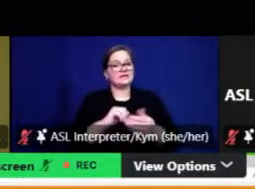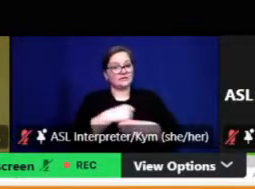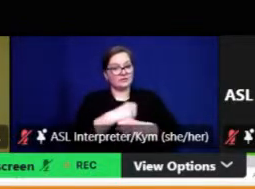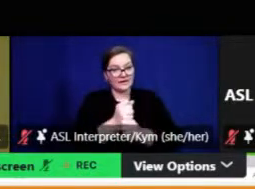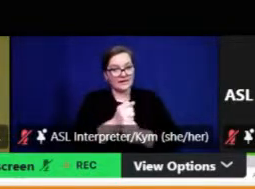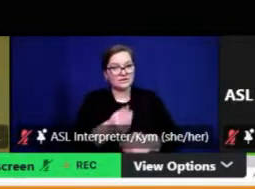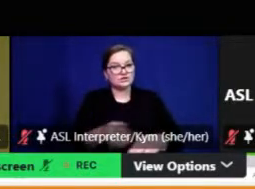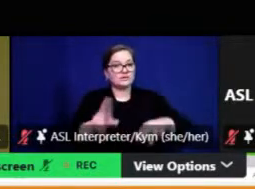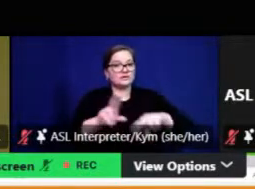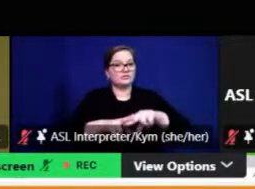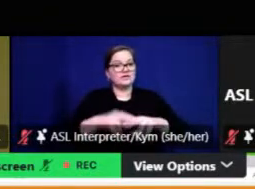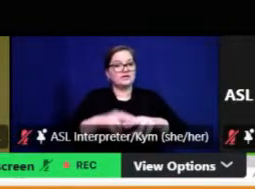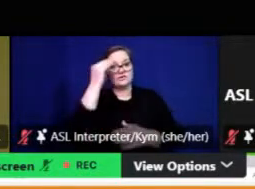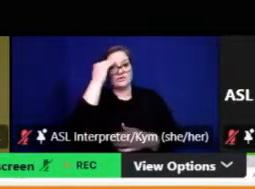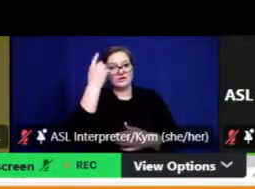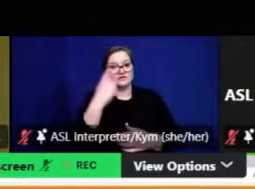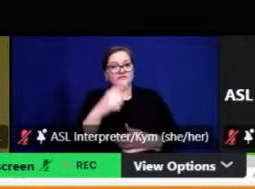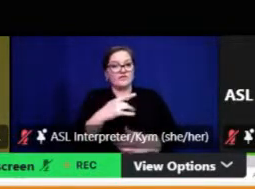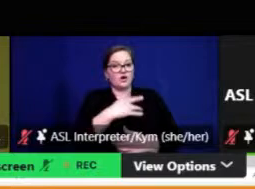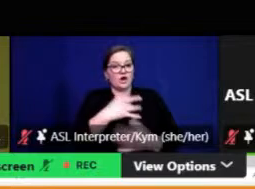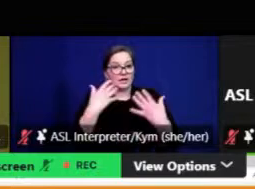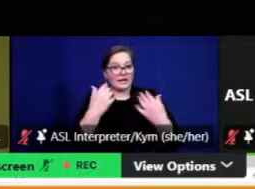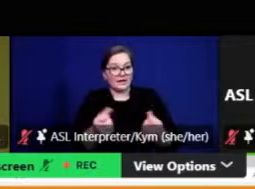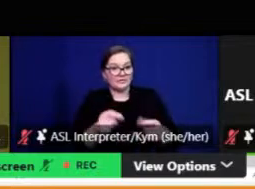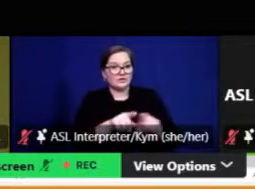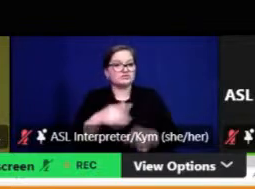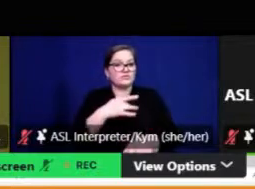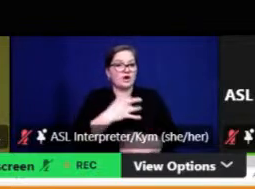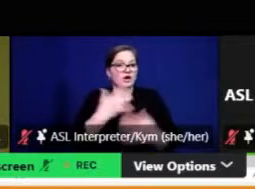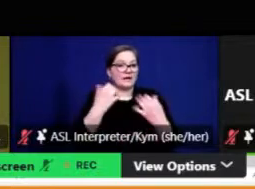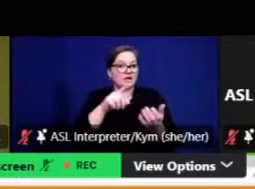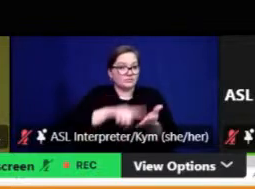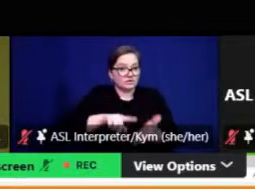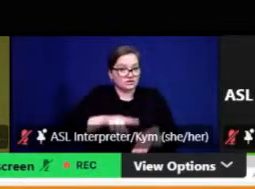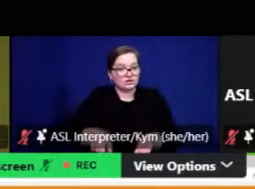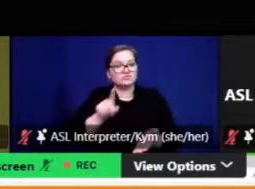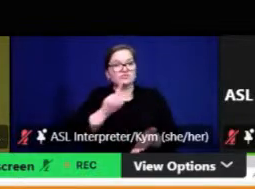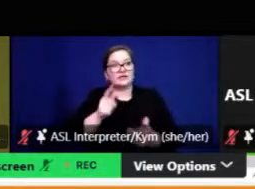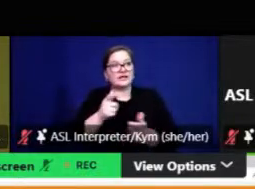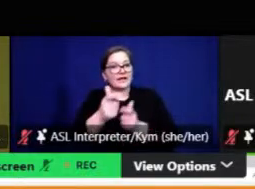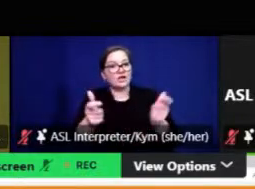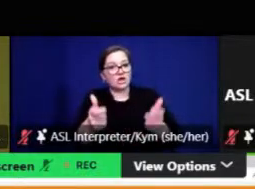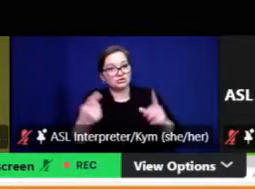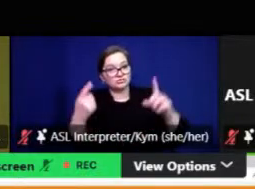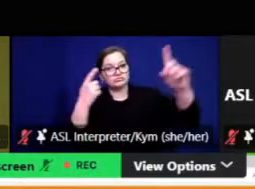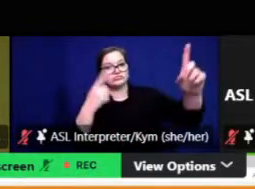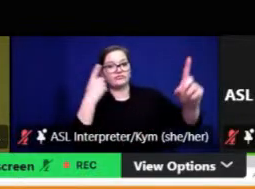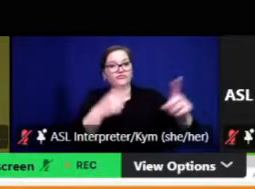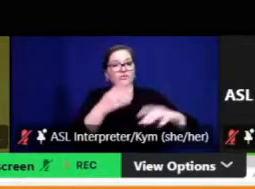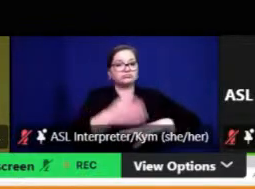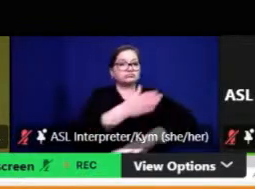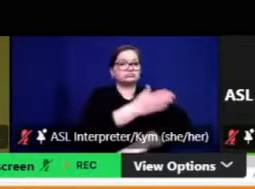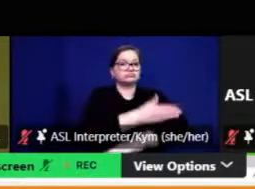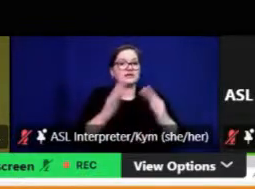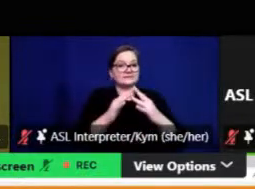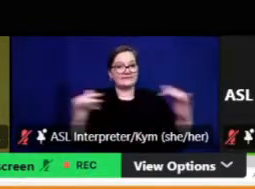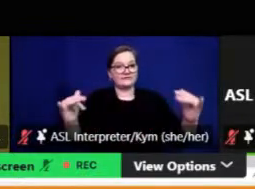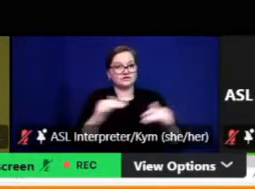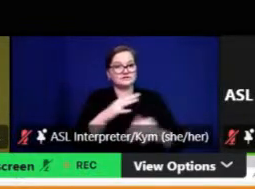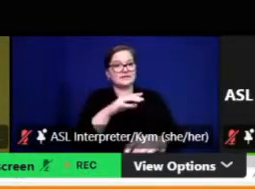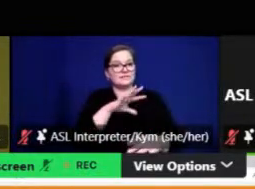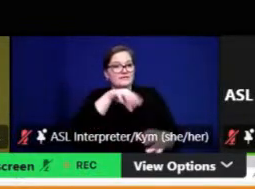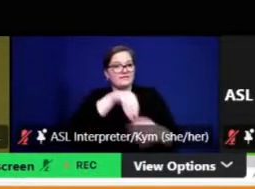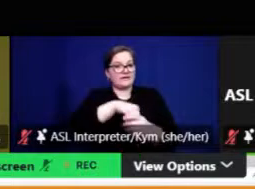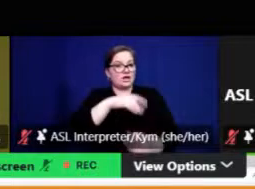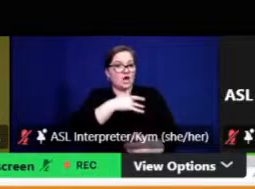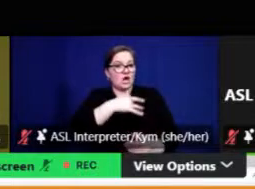health and heart health research with a larger goal of improving diversity in heart-related research. So if you sign up, you